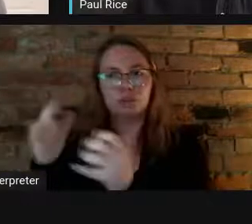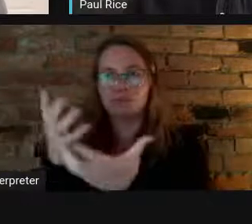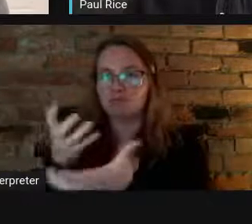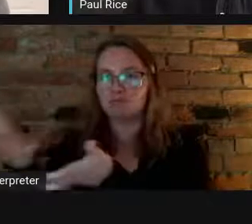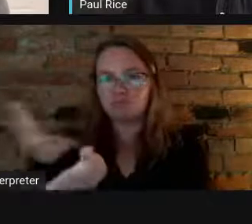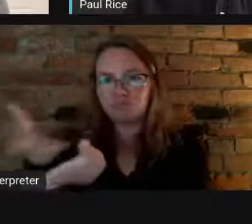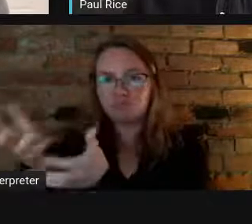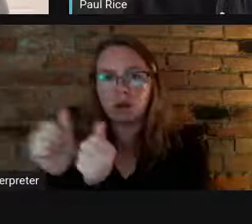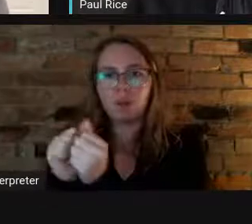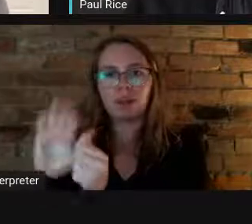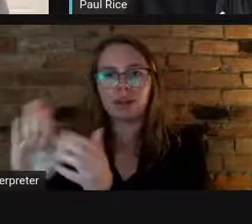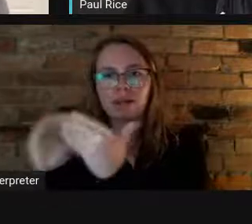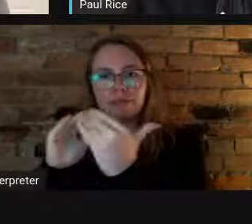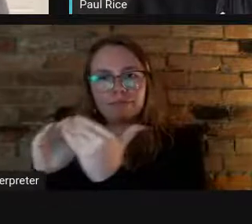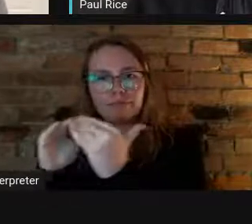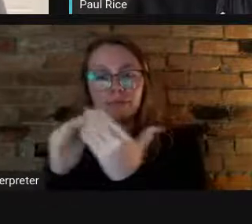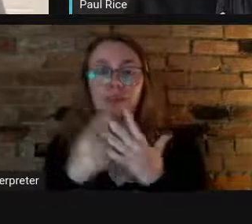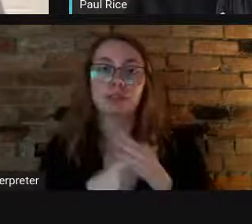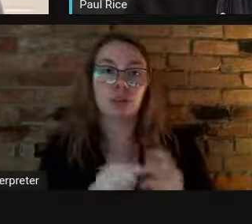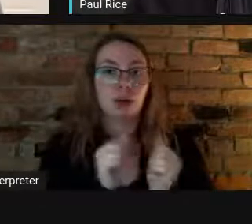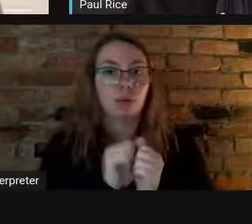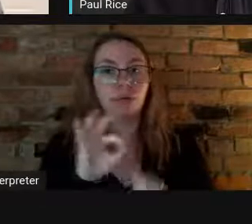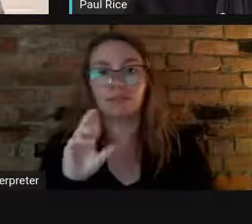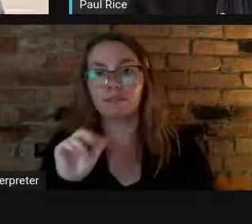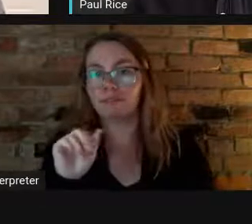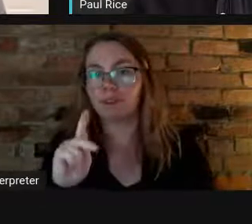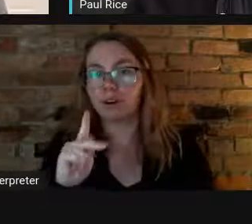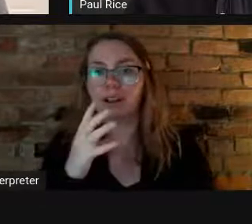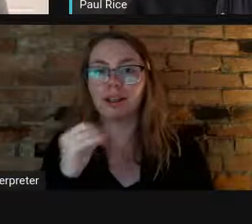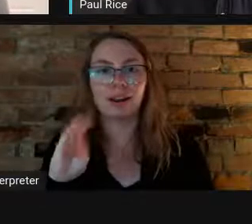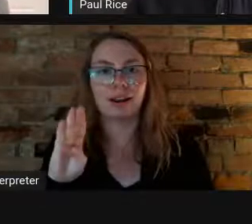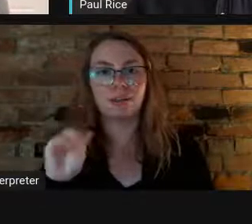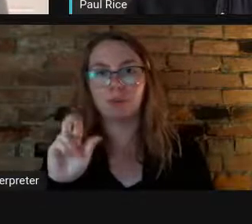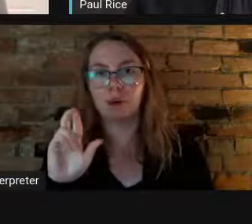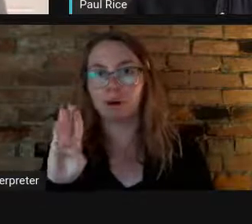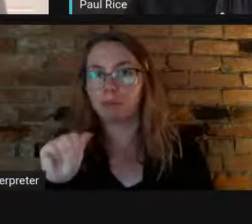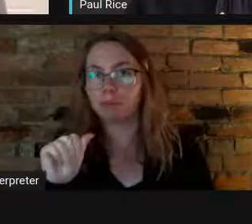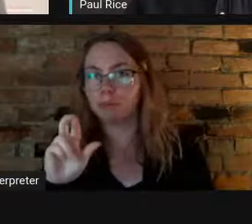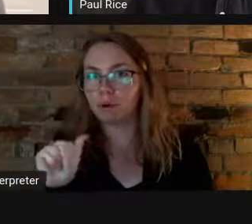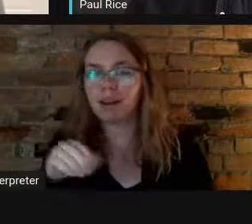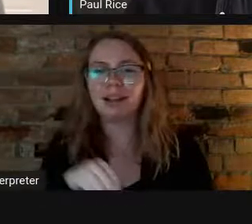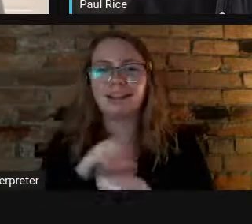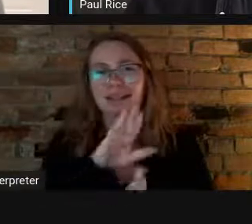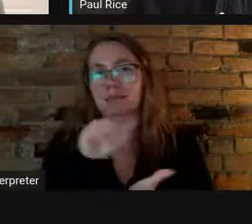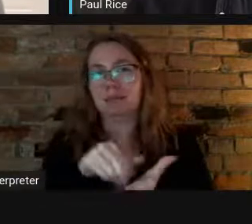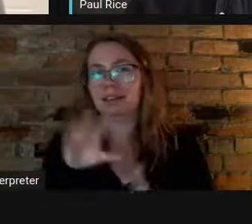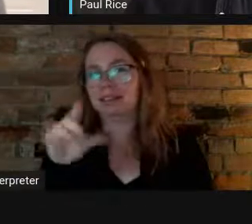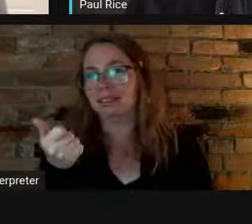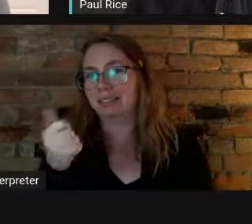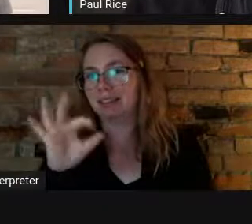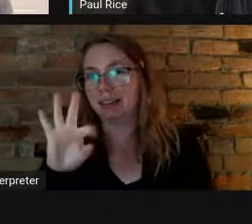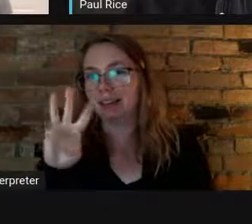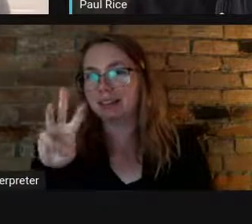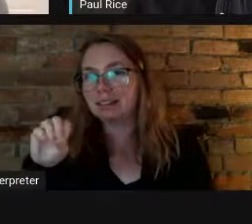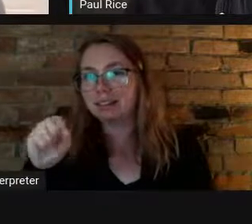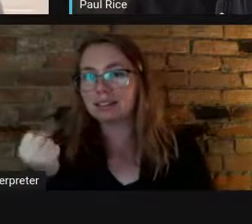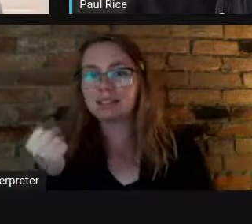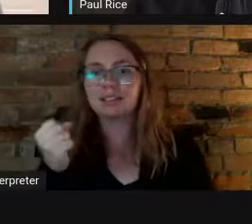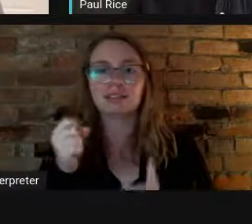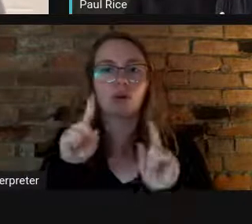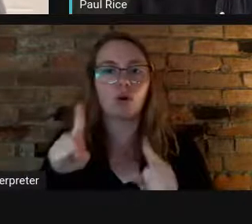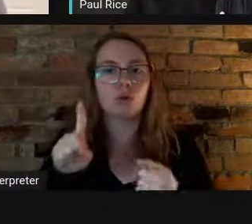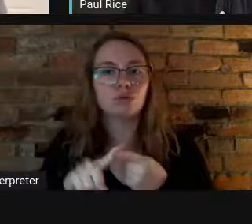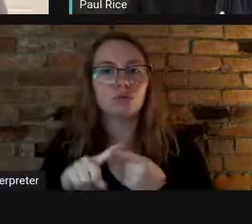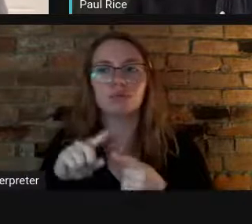started with Frank Kameny and Barbara Giddings in the mid-60s participating in protests in Washington and